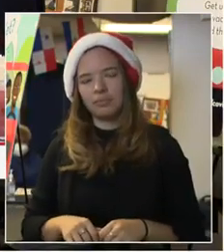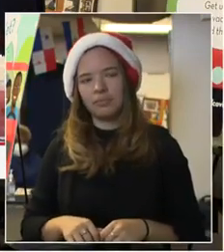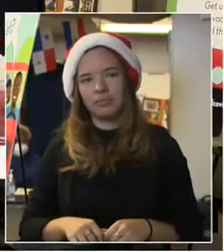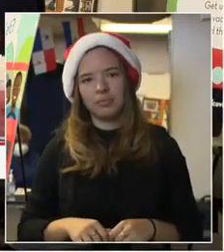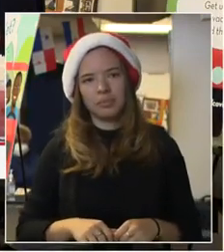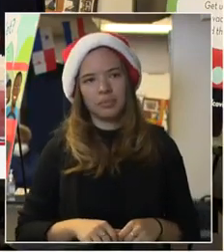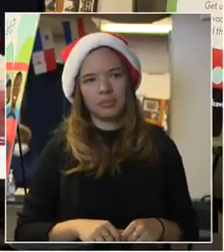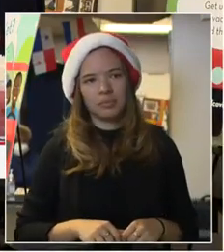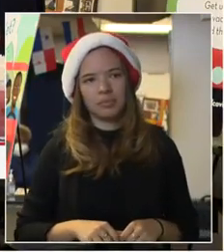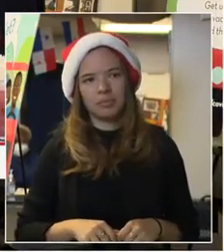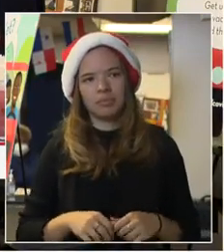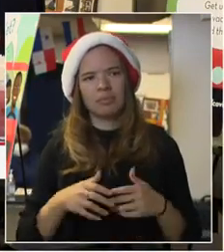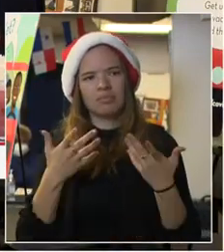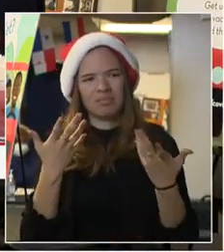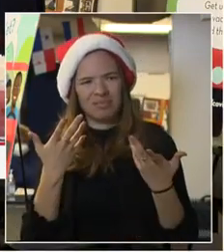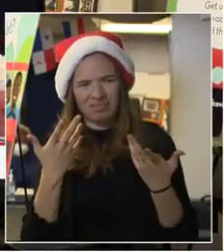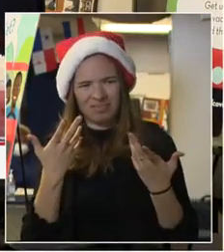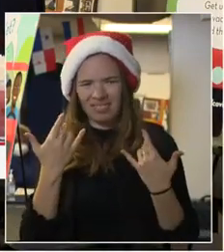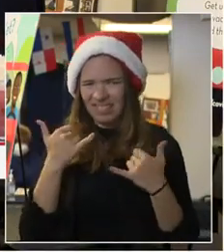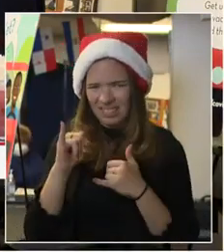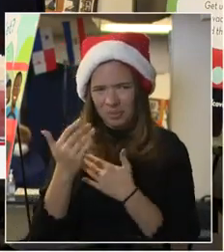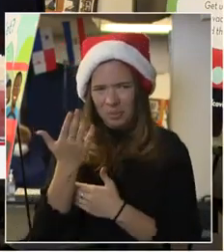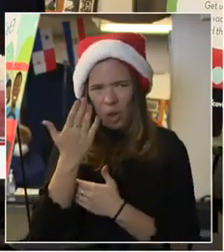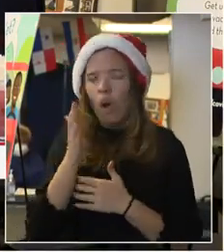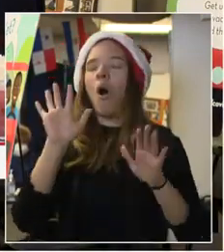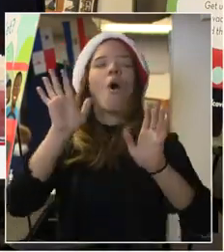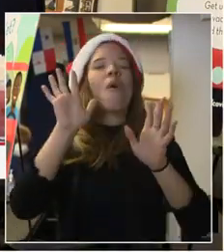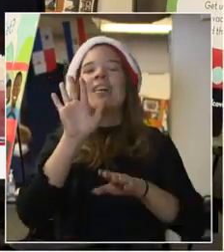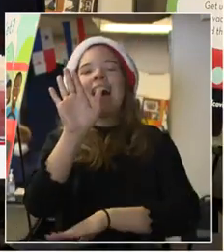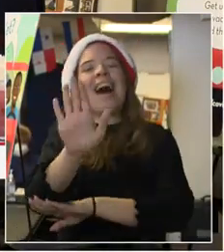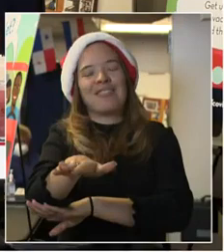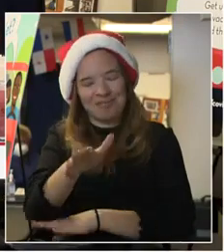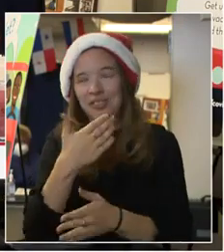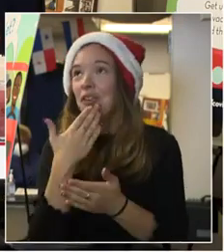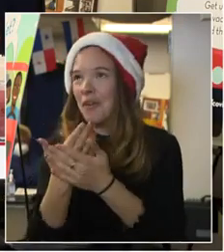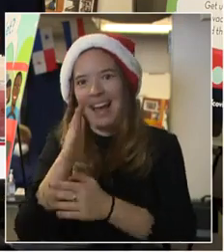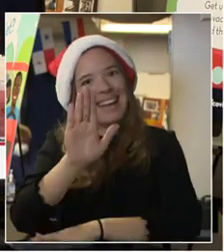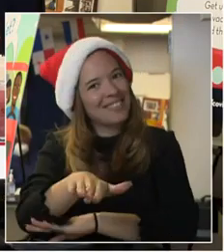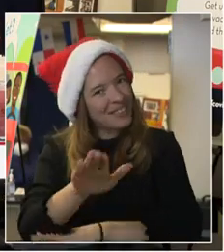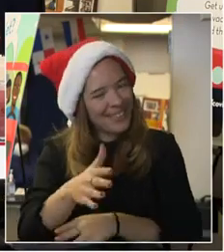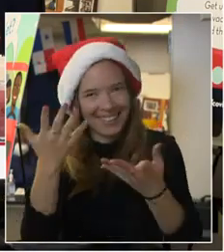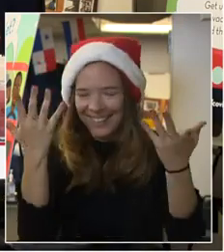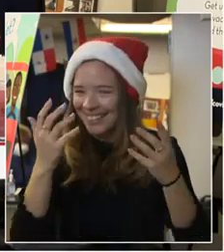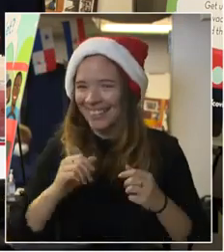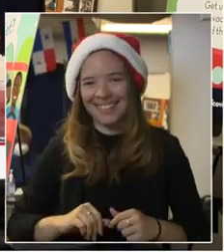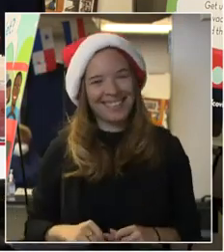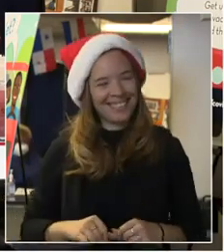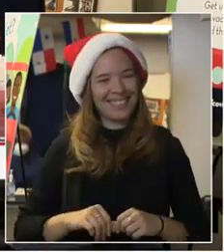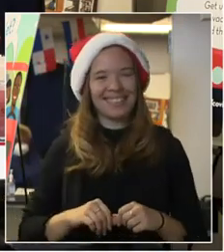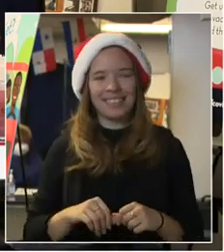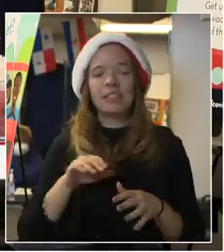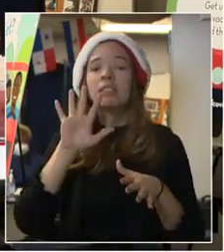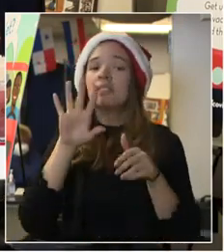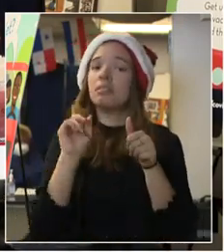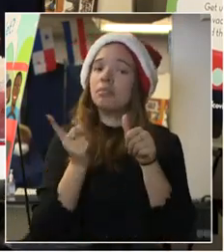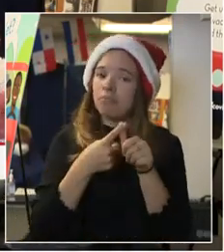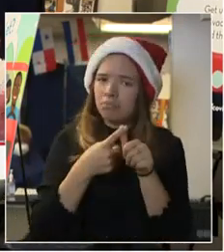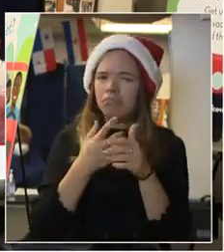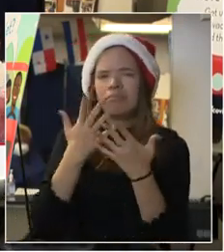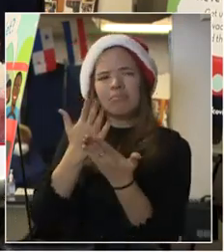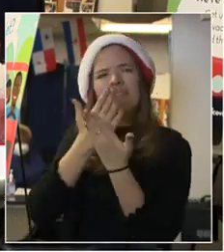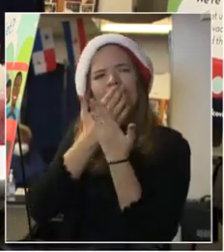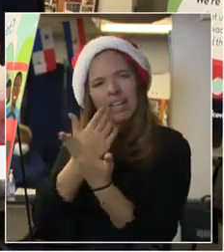I guess it's still morning? No, it's afternoon. Good afternoon. I would like to, first of all, thank Jim for welcoming